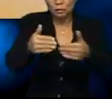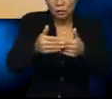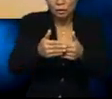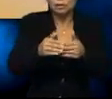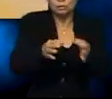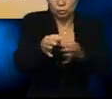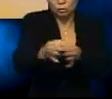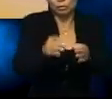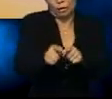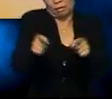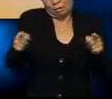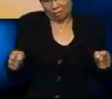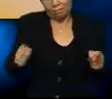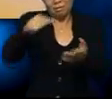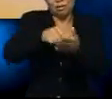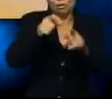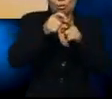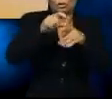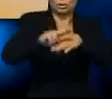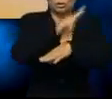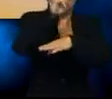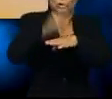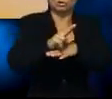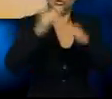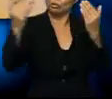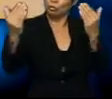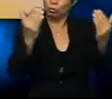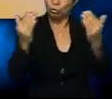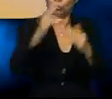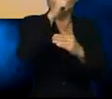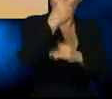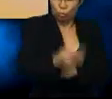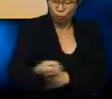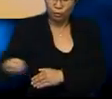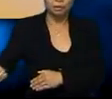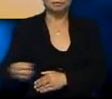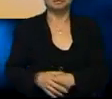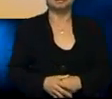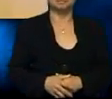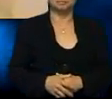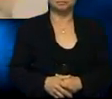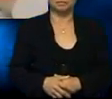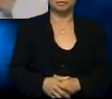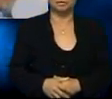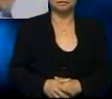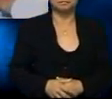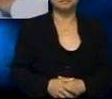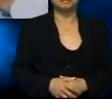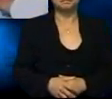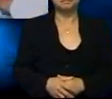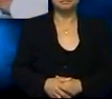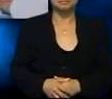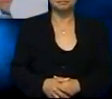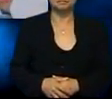or near are words to describe length, and these words are used when we want to compare between two objects. Like